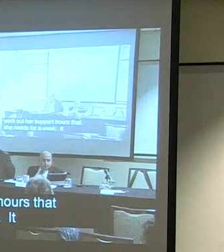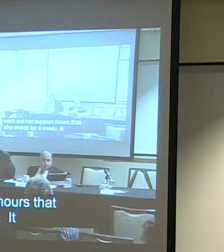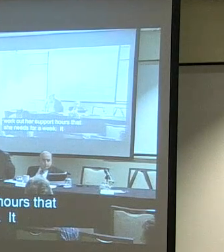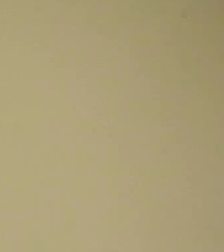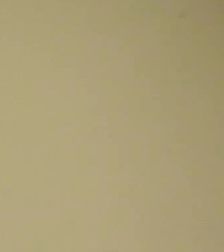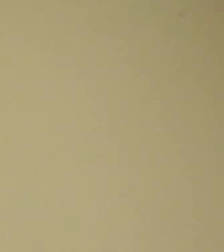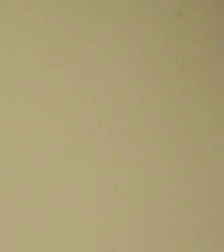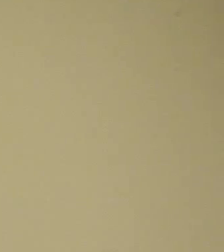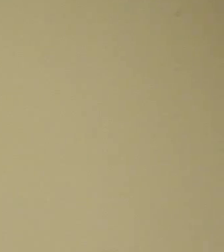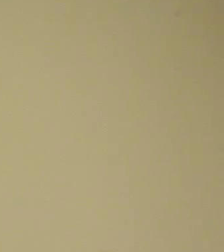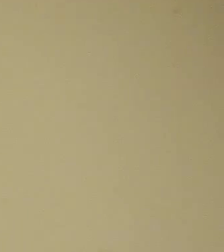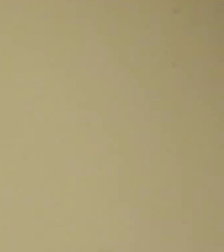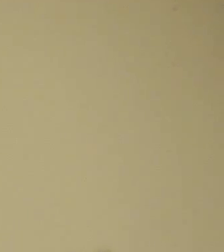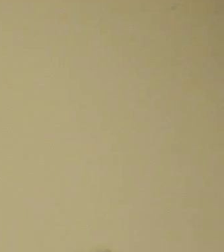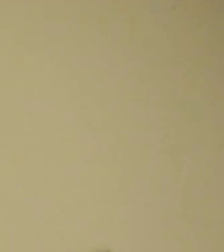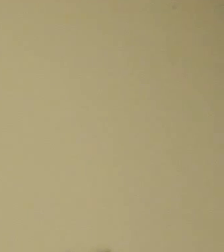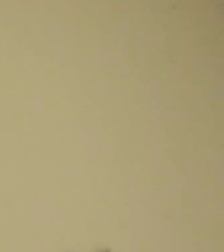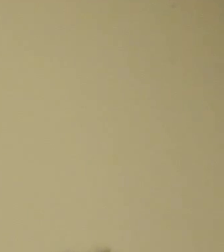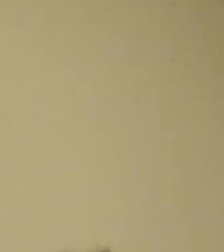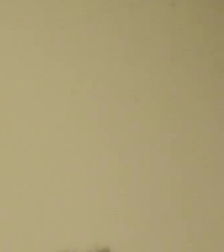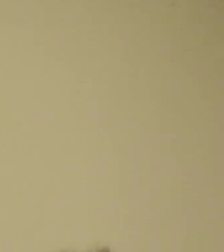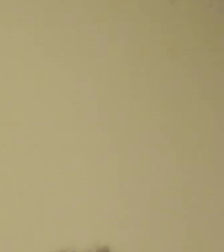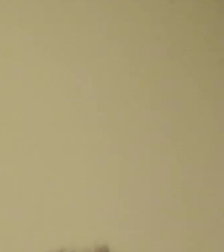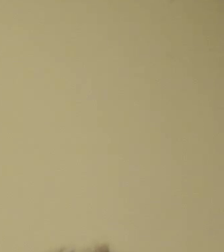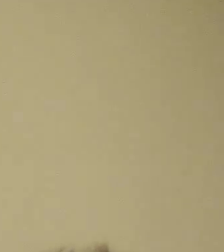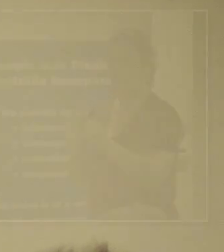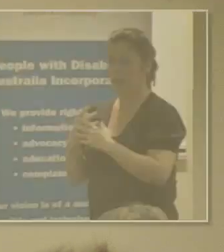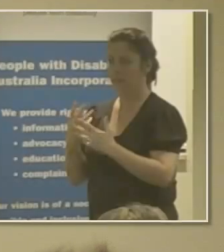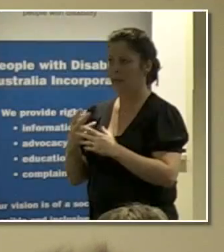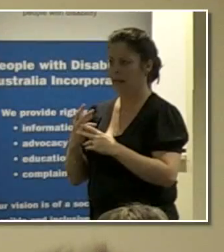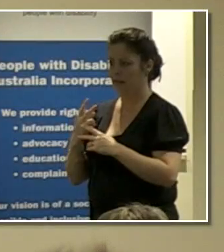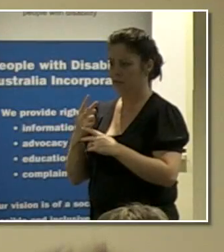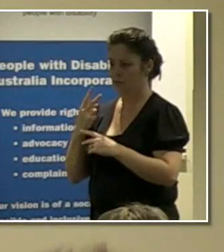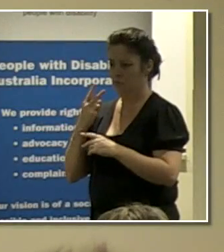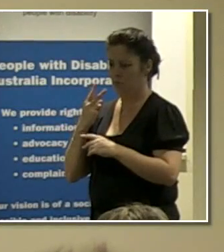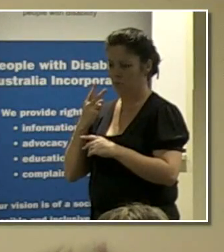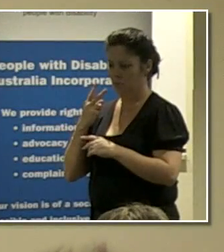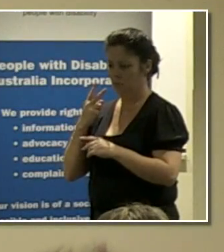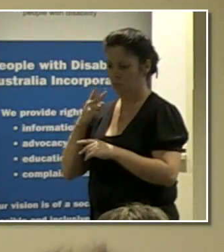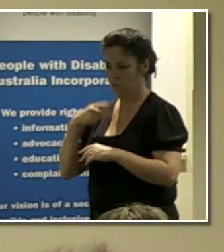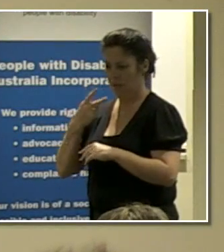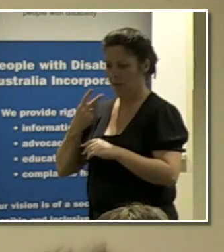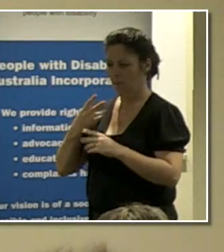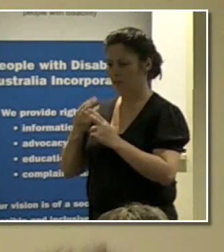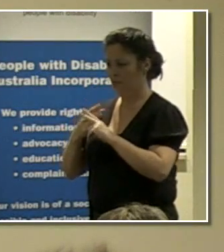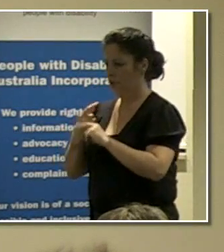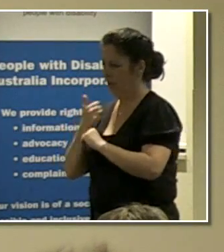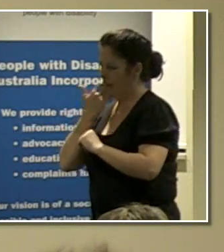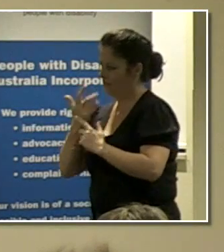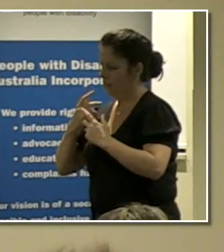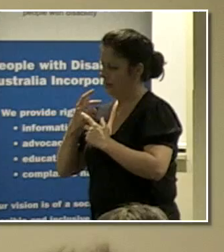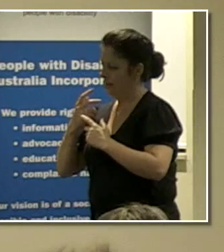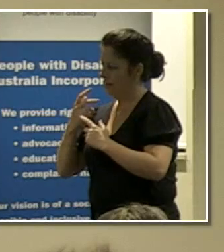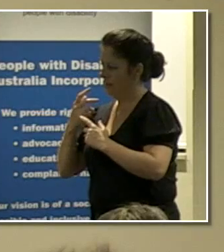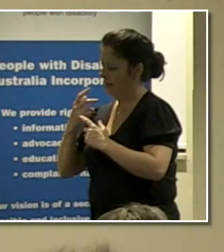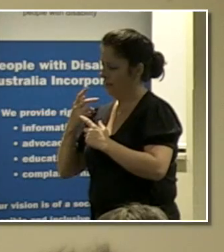support needs actually run at about 2 hours for every waking hour of her life. So it's like there are